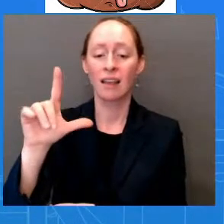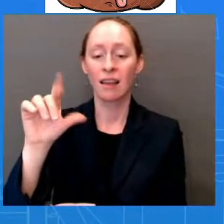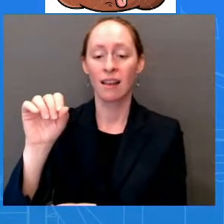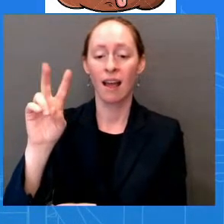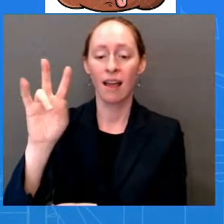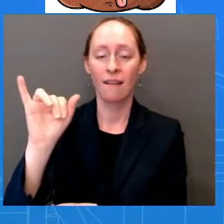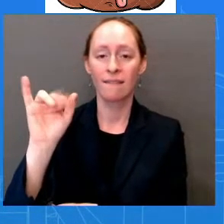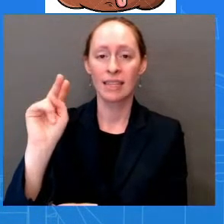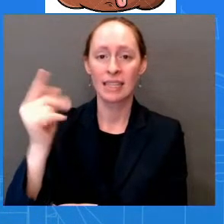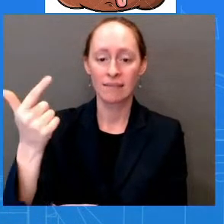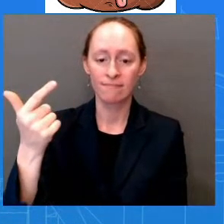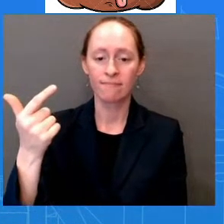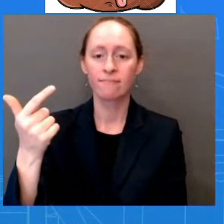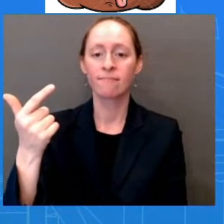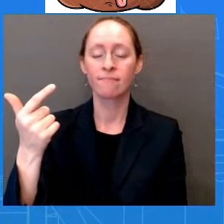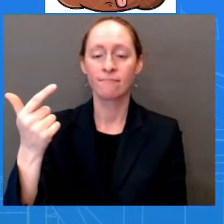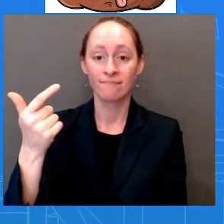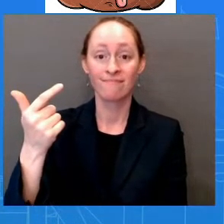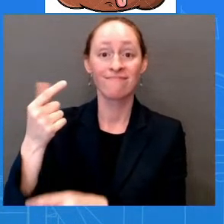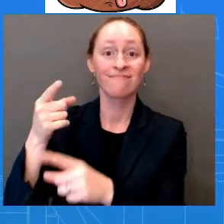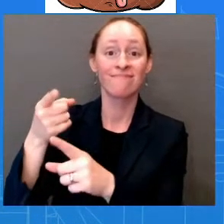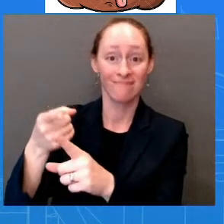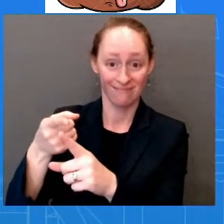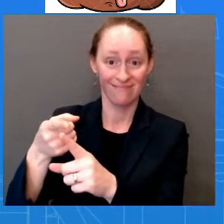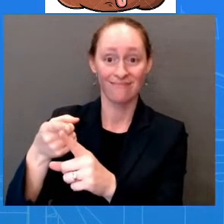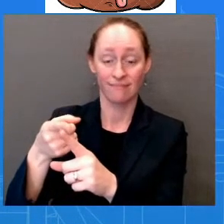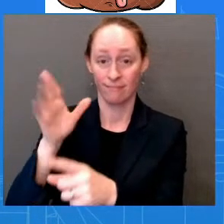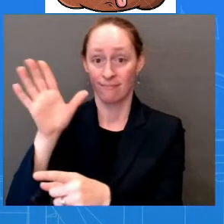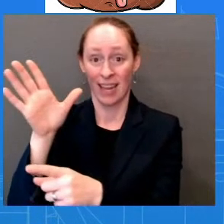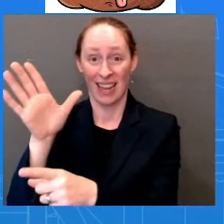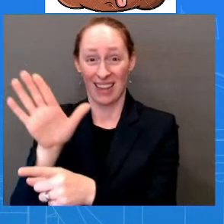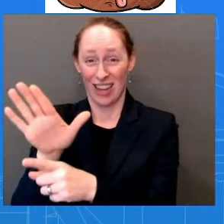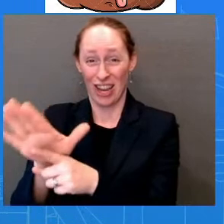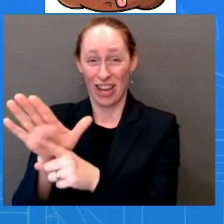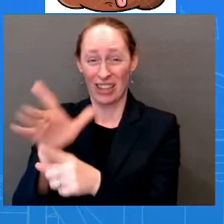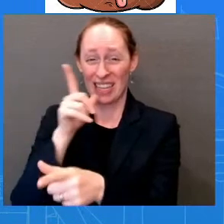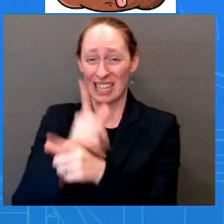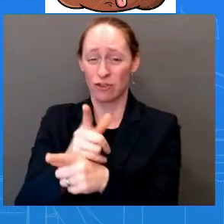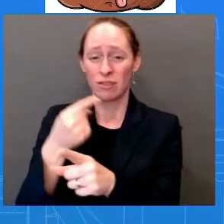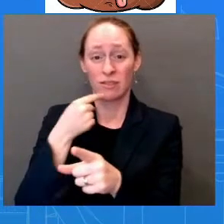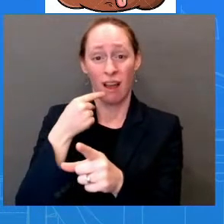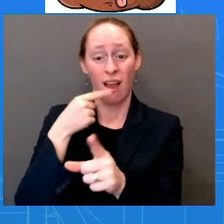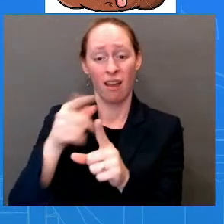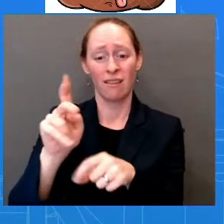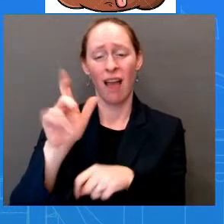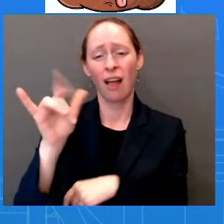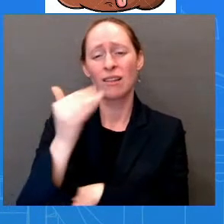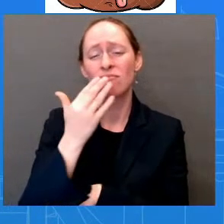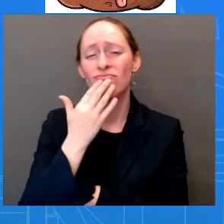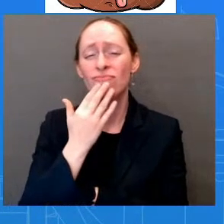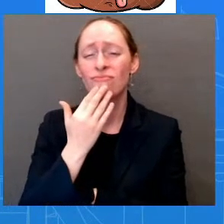quote, wonderful person who was loving and caring and sweet and always put others before